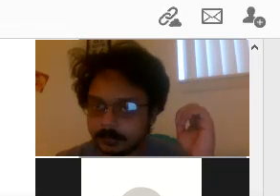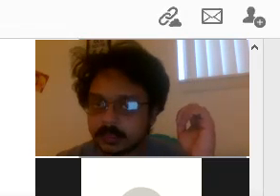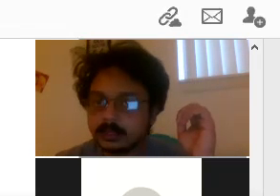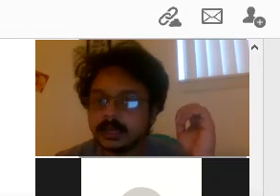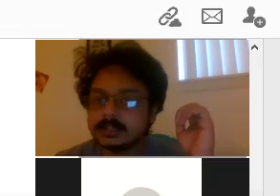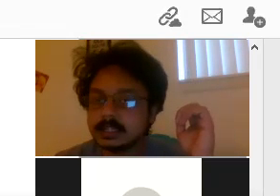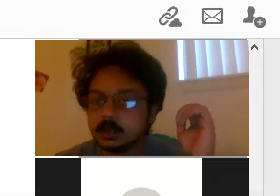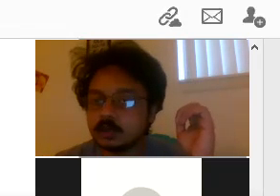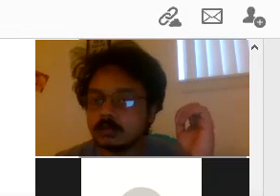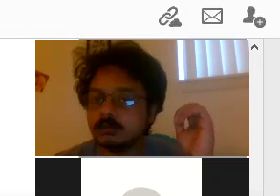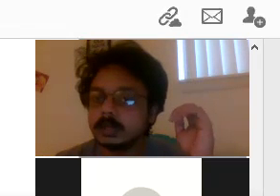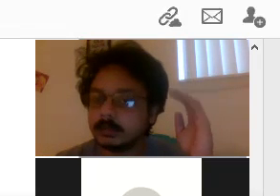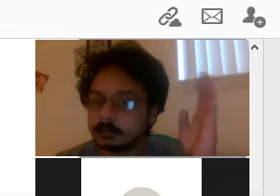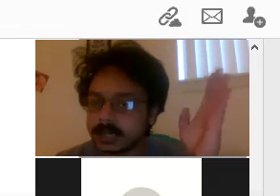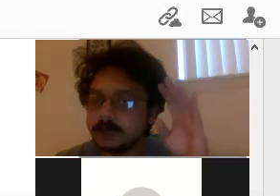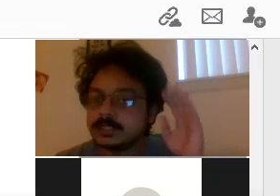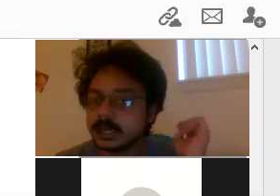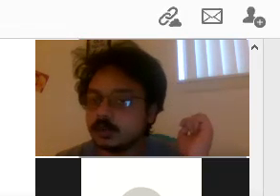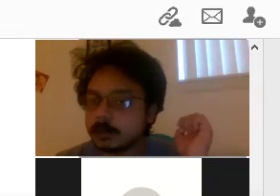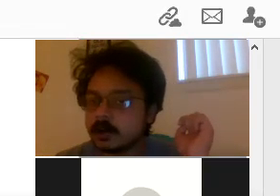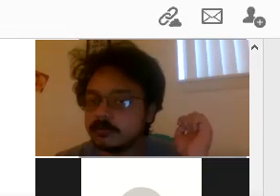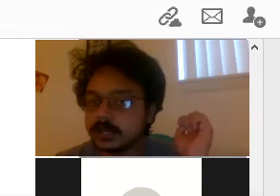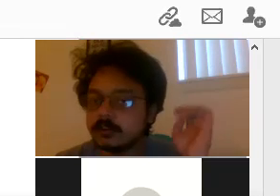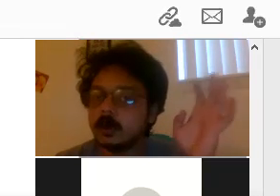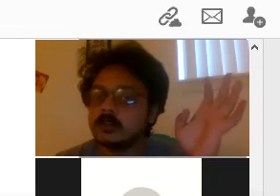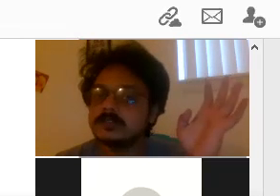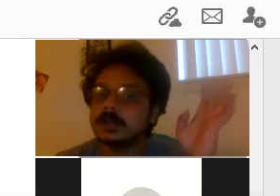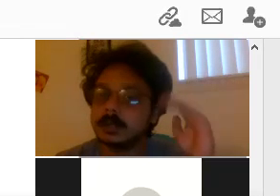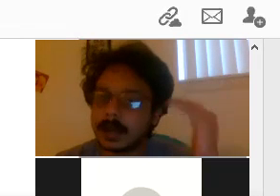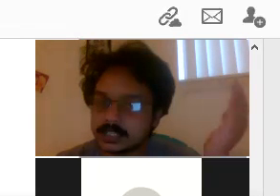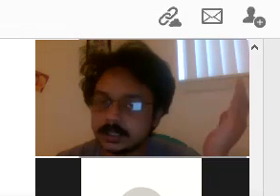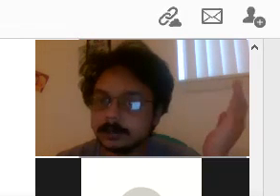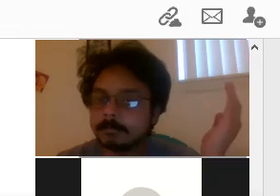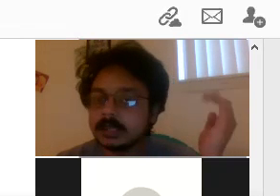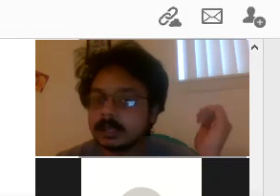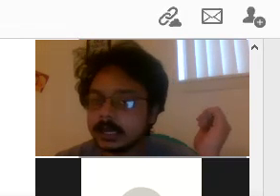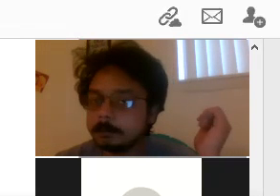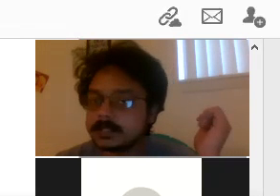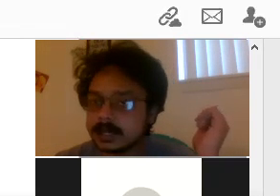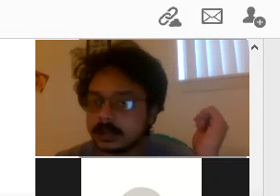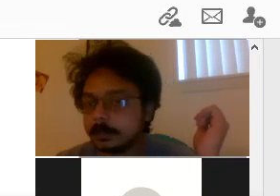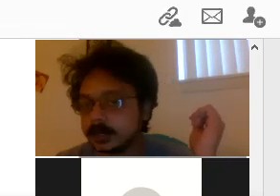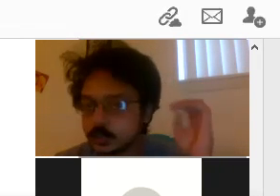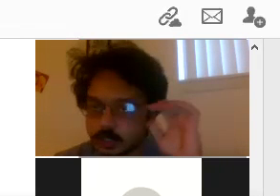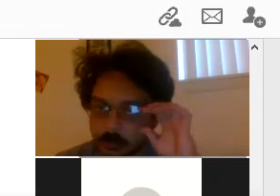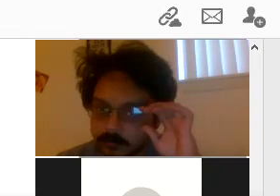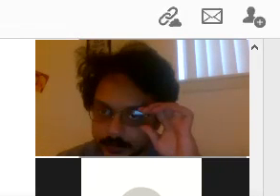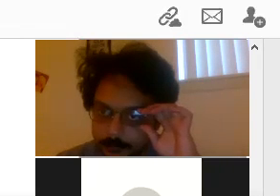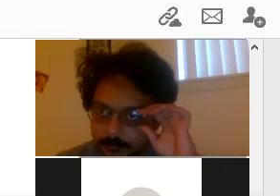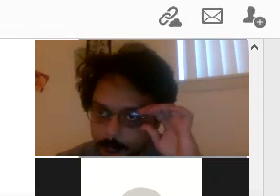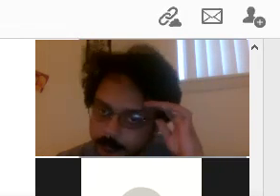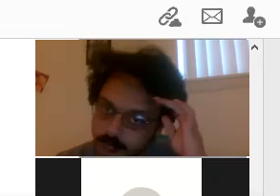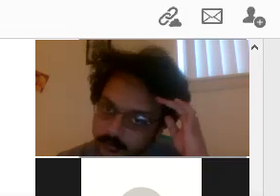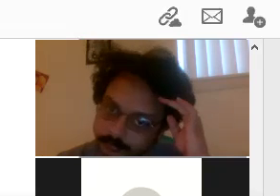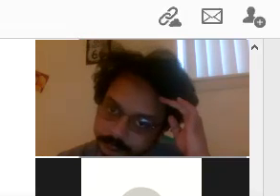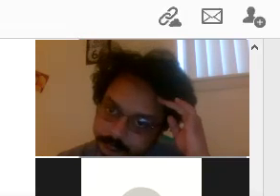of b. And c2 times n to the power of b will always be larger than n plus a raised to the power of b.